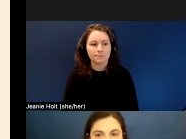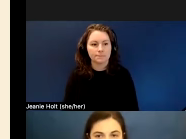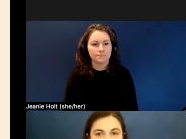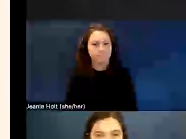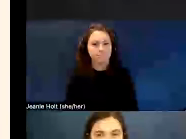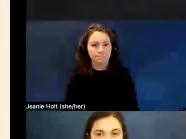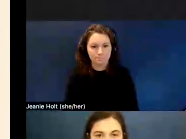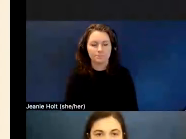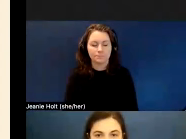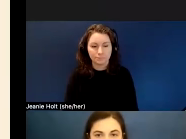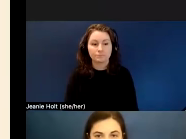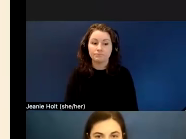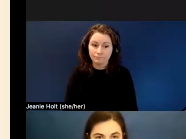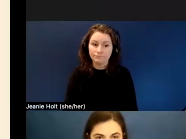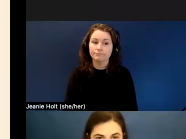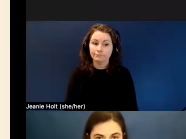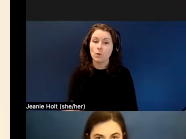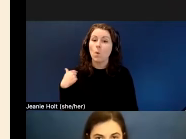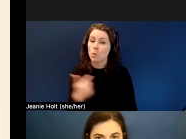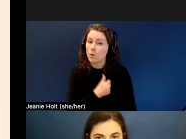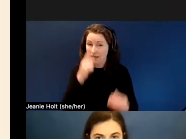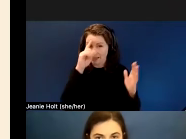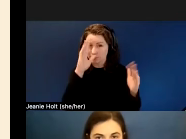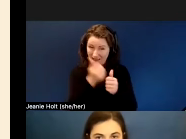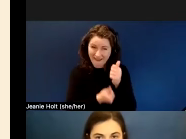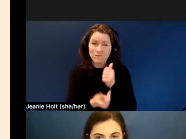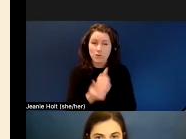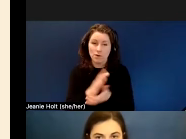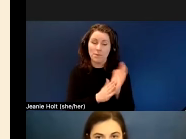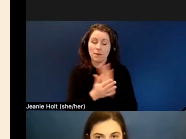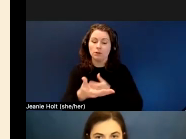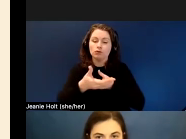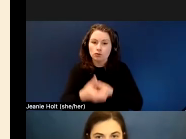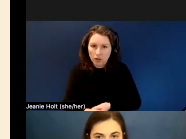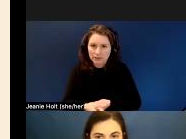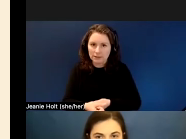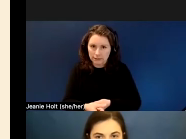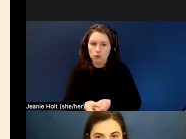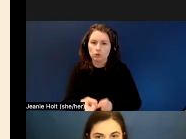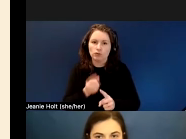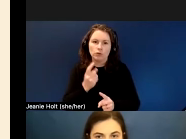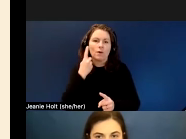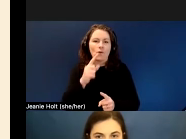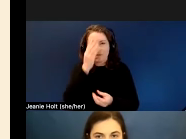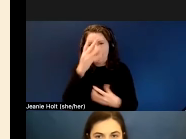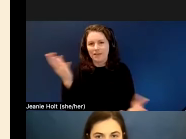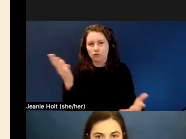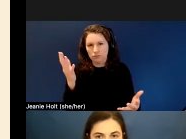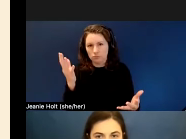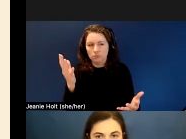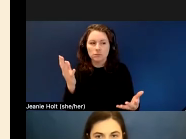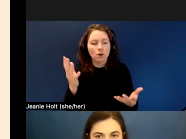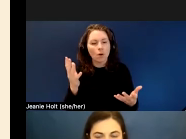So, we expect everyone to be a trusted source of information, to be aware of who your legislators are,